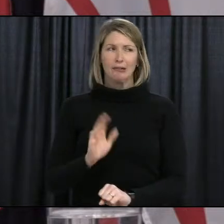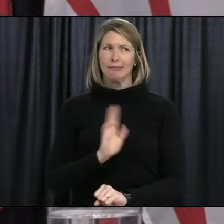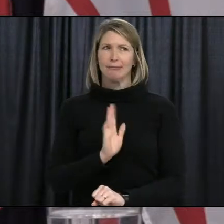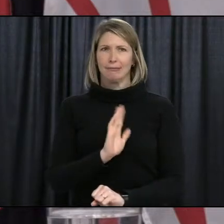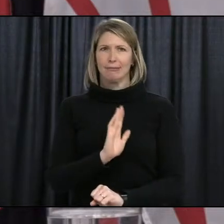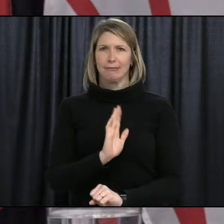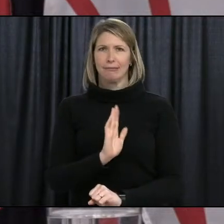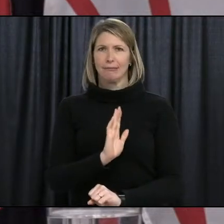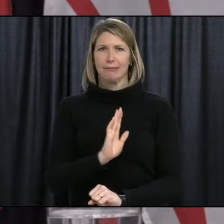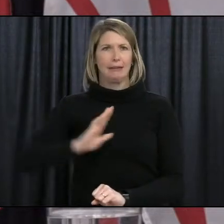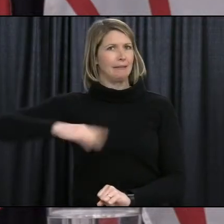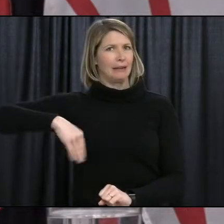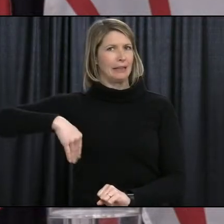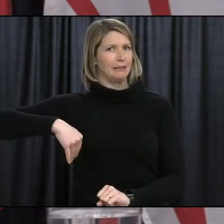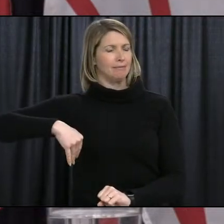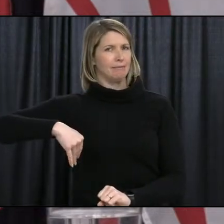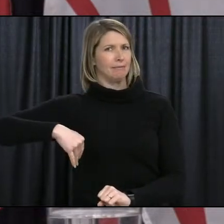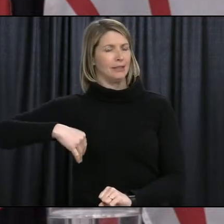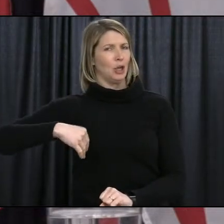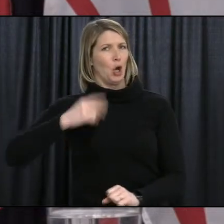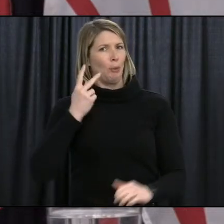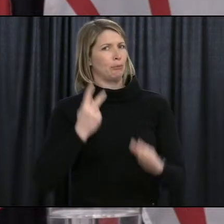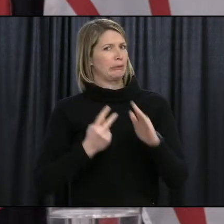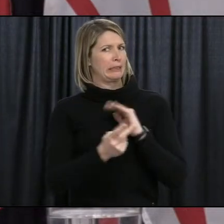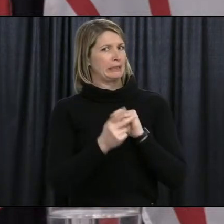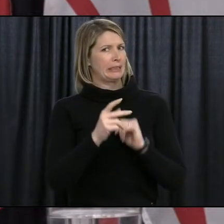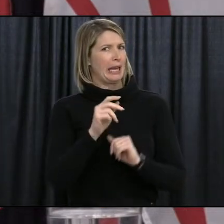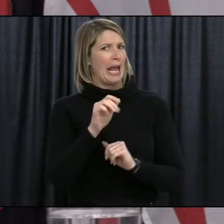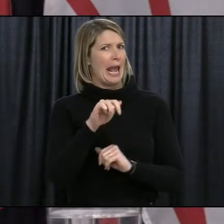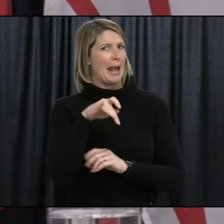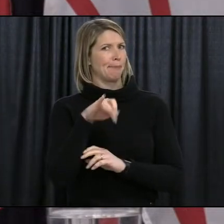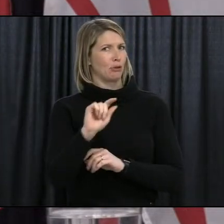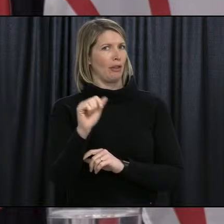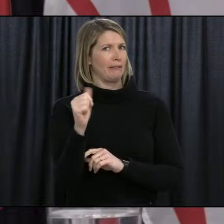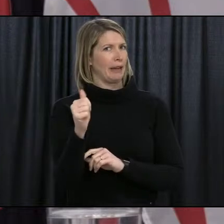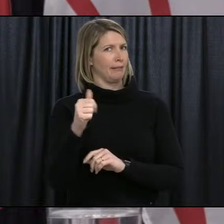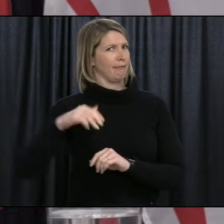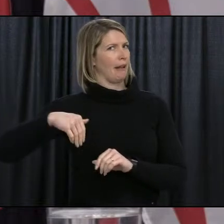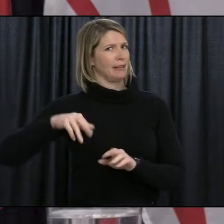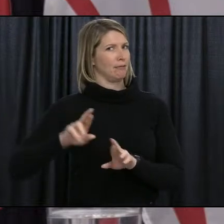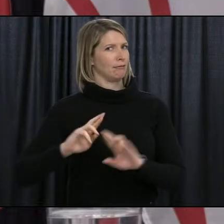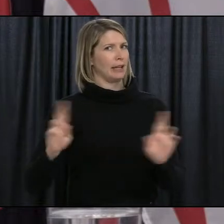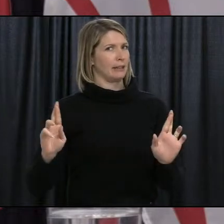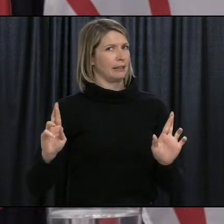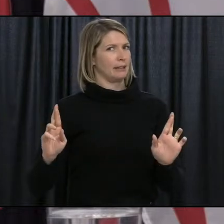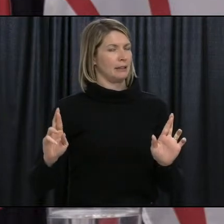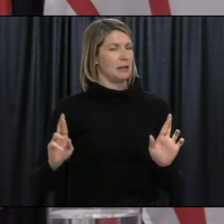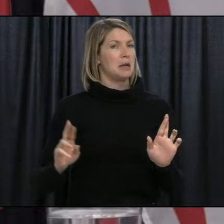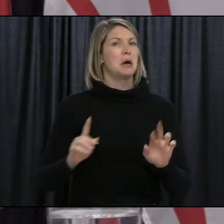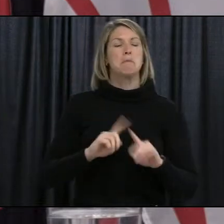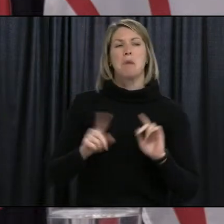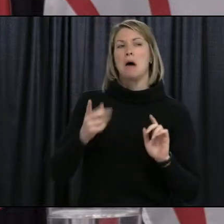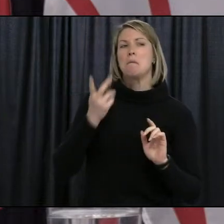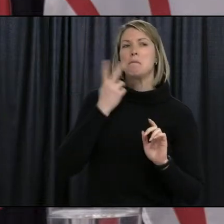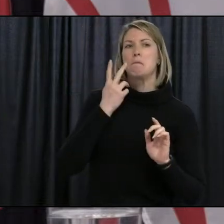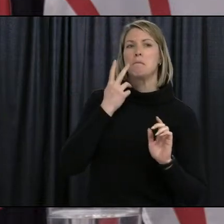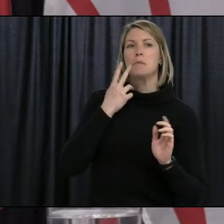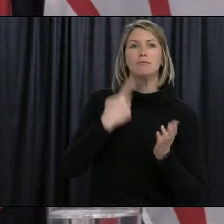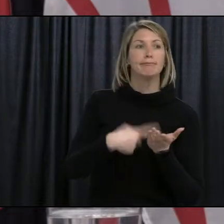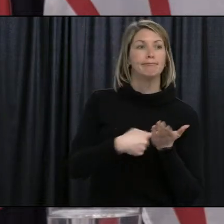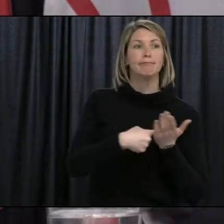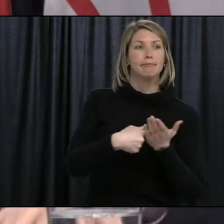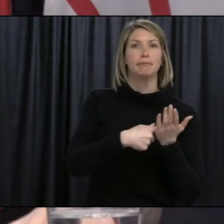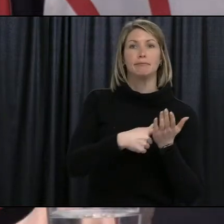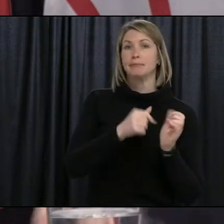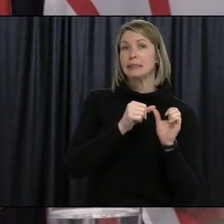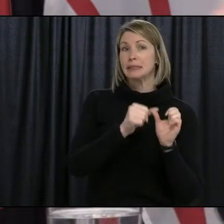just my conversations with Dr. Fitzgerald, but other premiers and other chief medical officers of health within the Atlantic region.